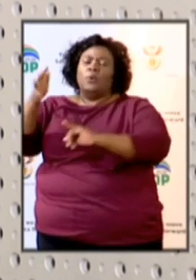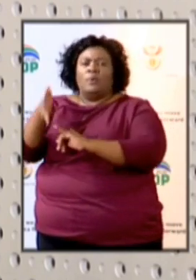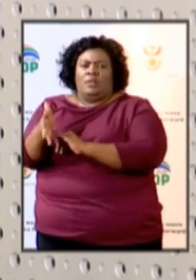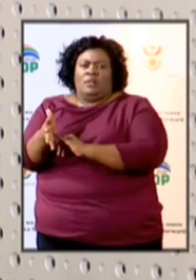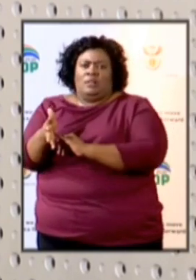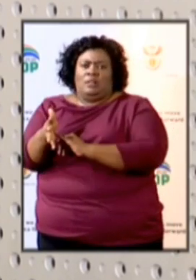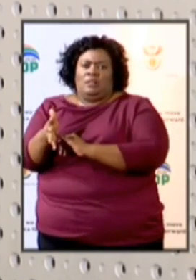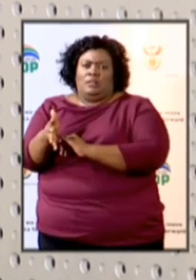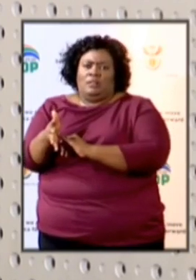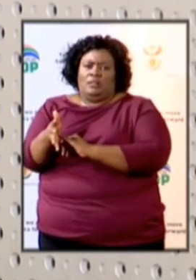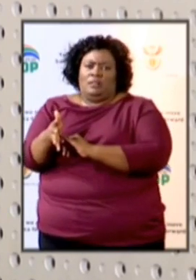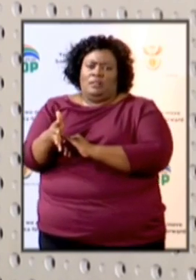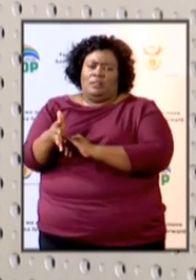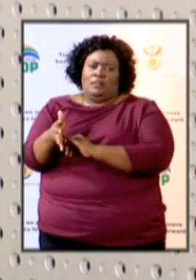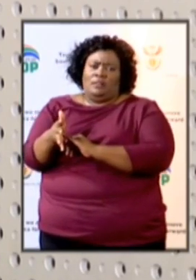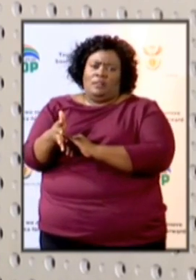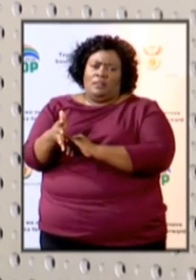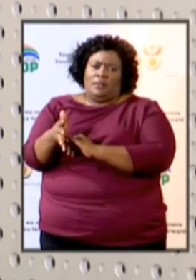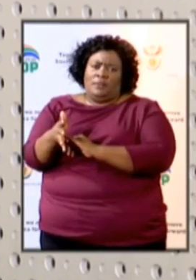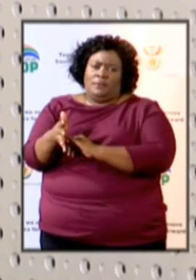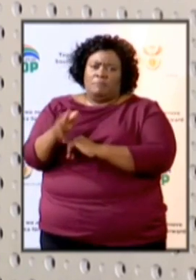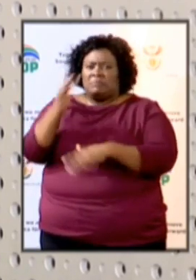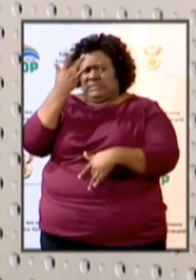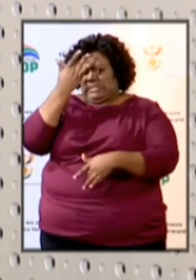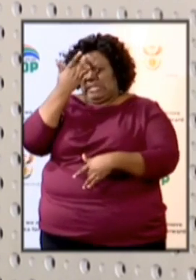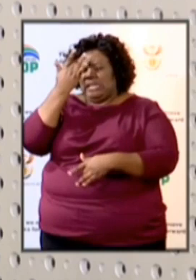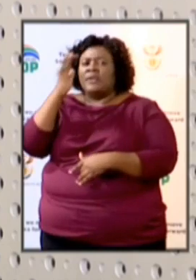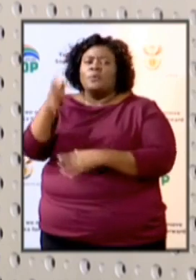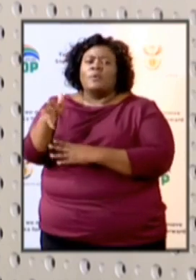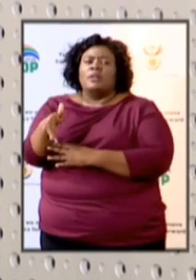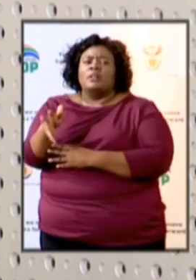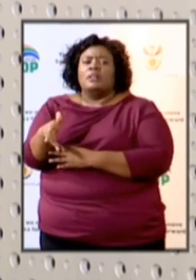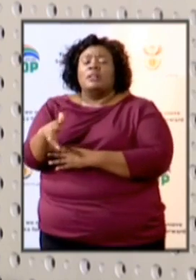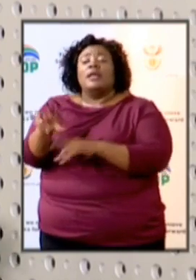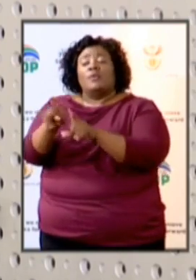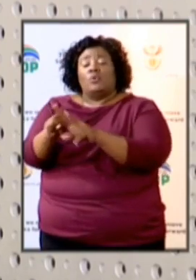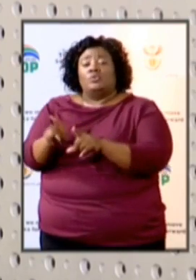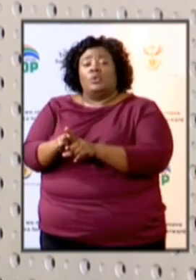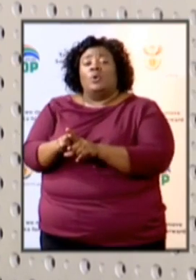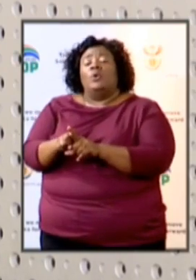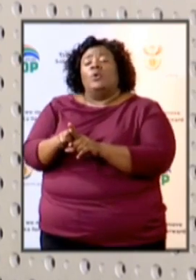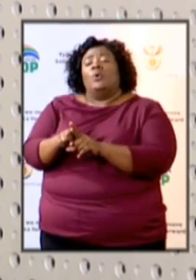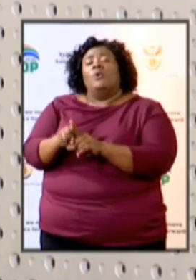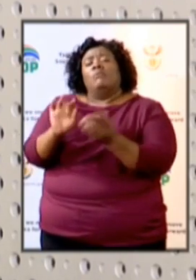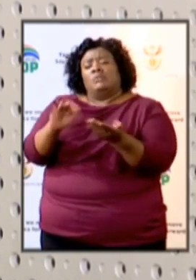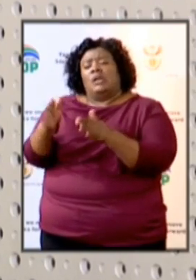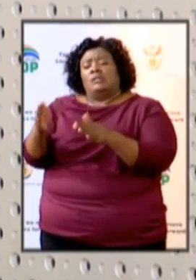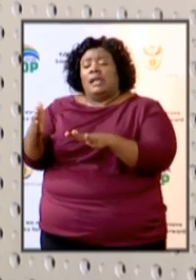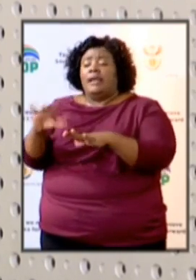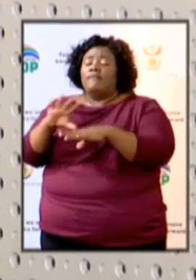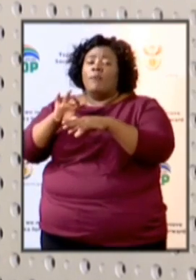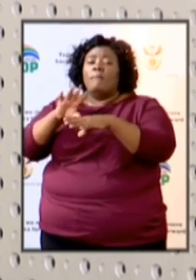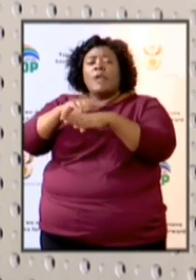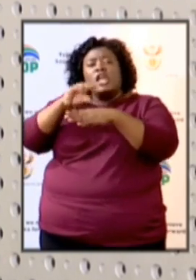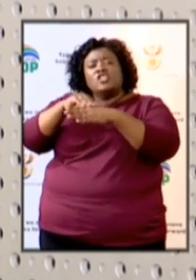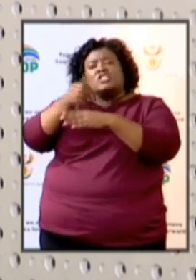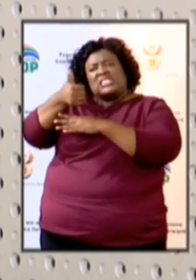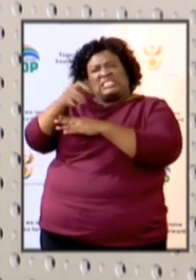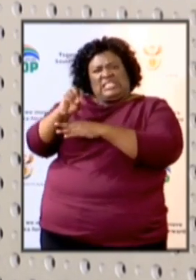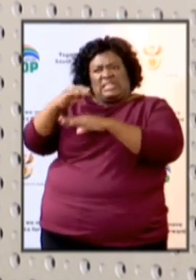likely going to have more serious symptoms. And the mortality rate from 60 above